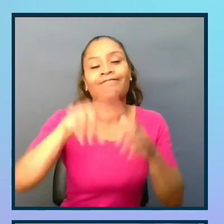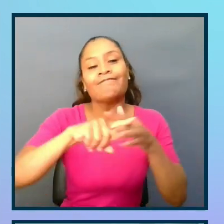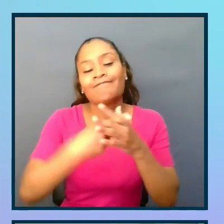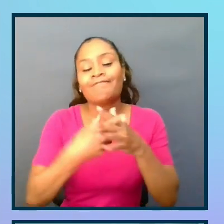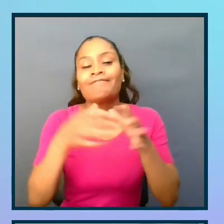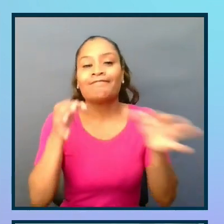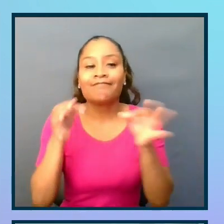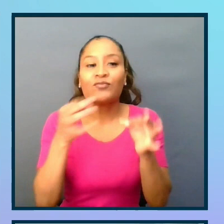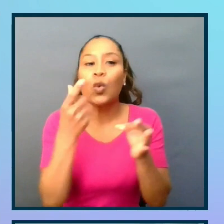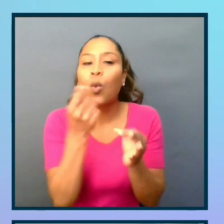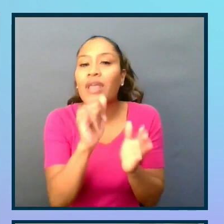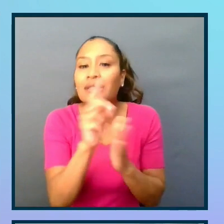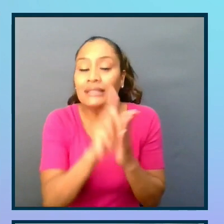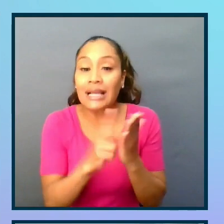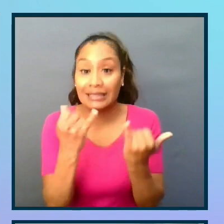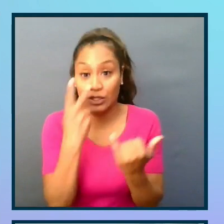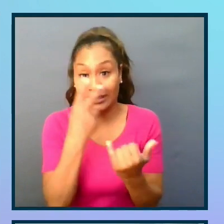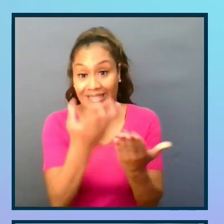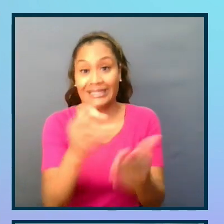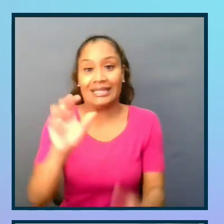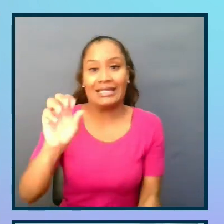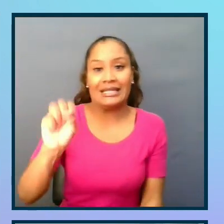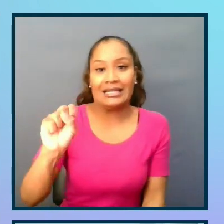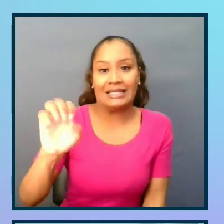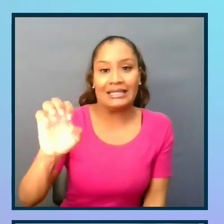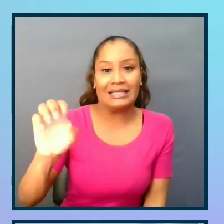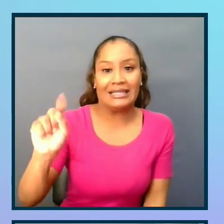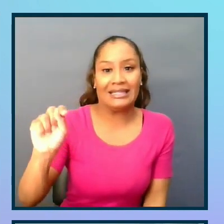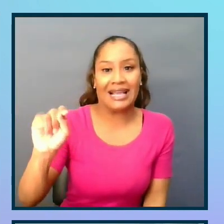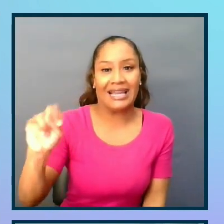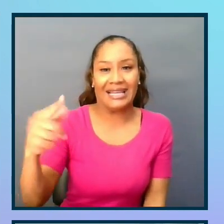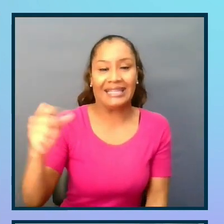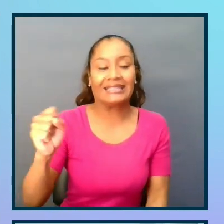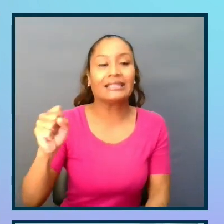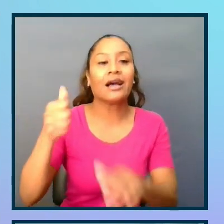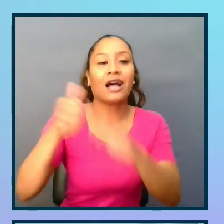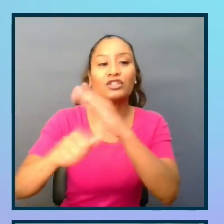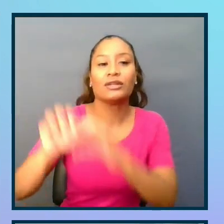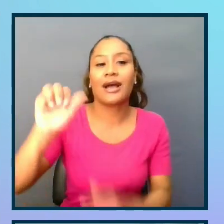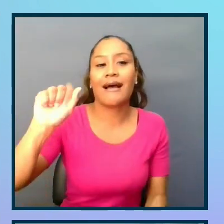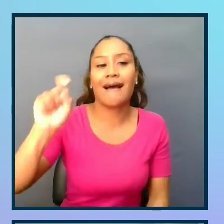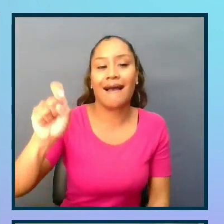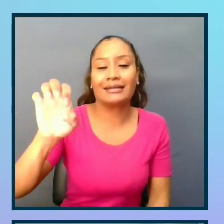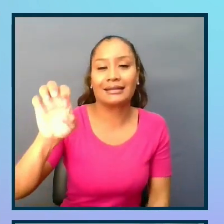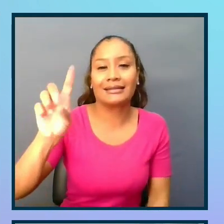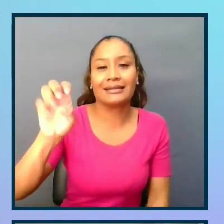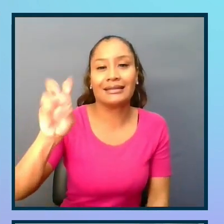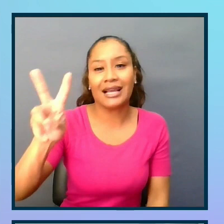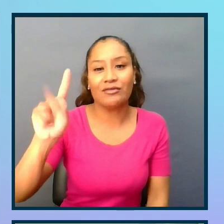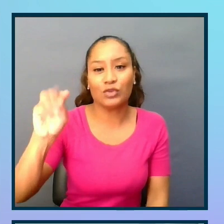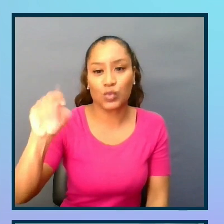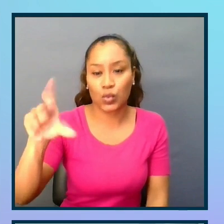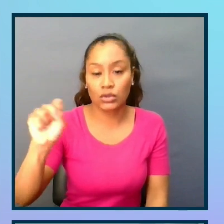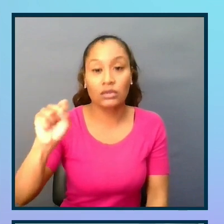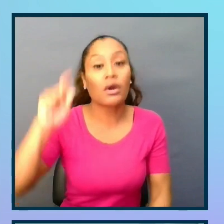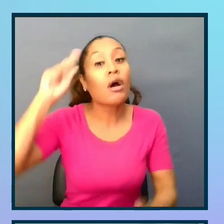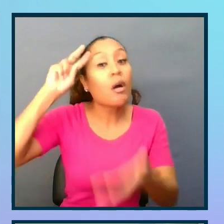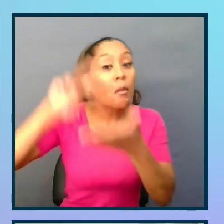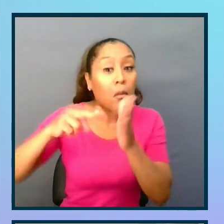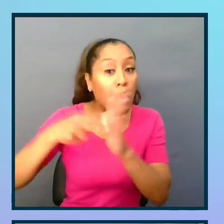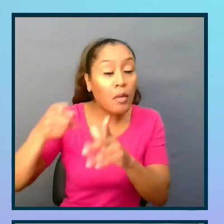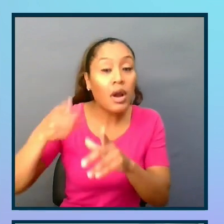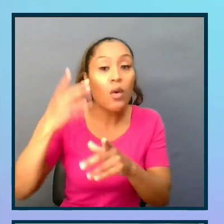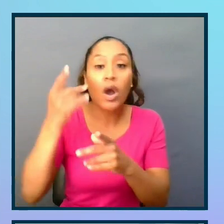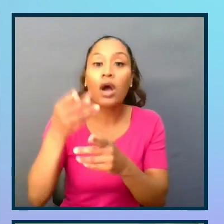what we're looking at now is the settings area inside of AxDev Tools. The purpose of the settings area inside of AxDev Tools is to allow the